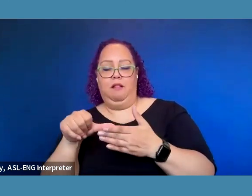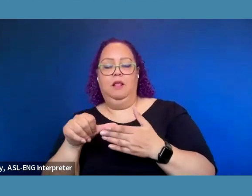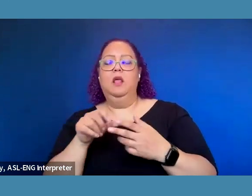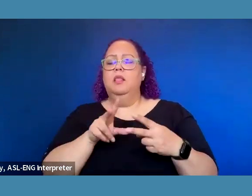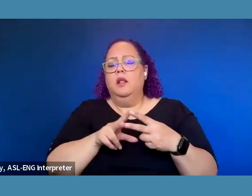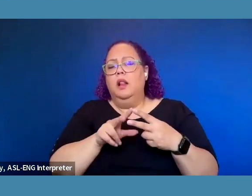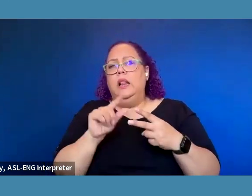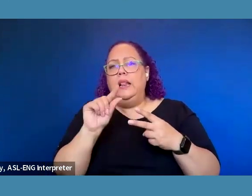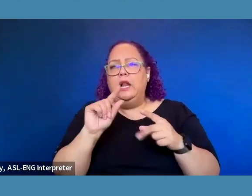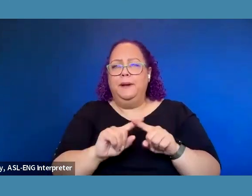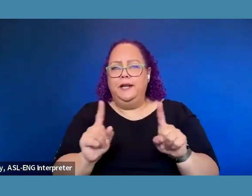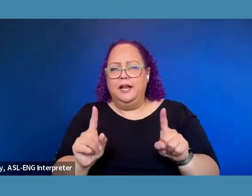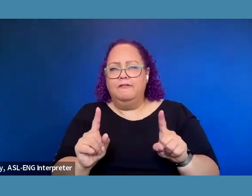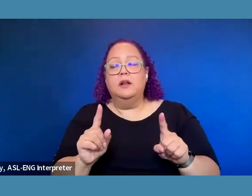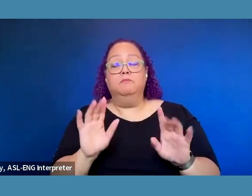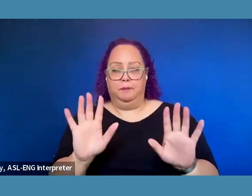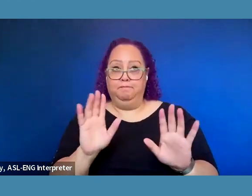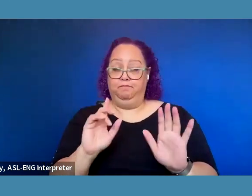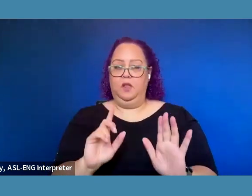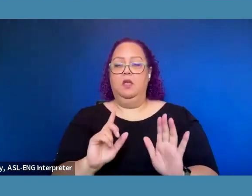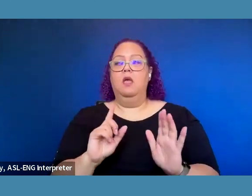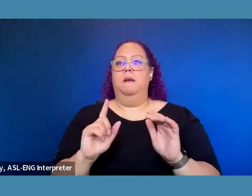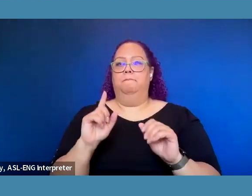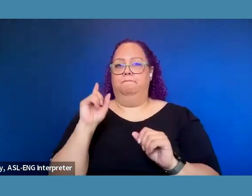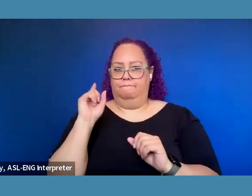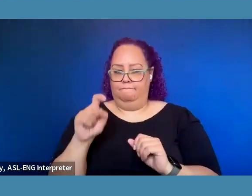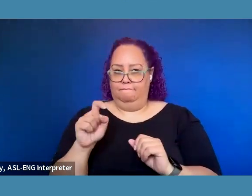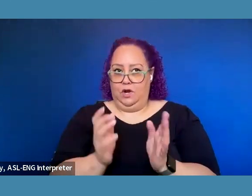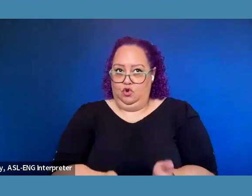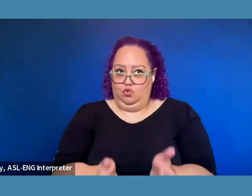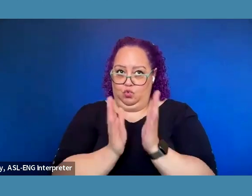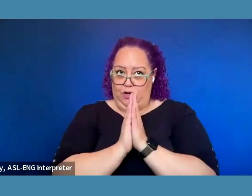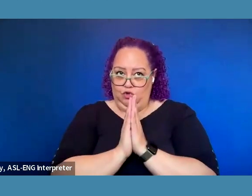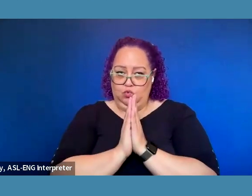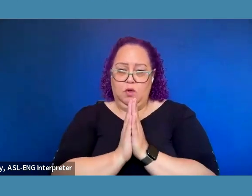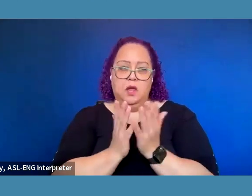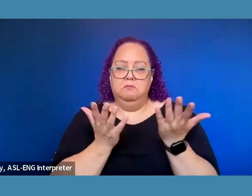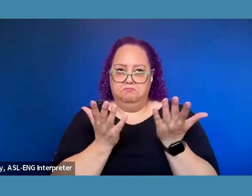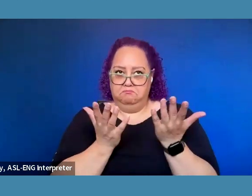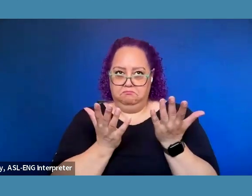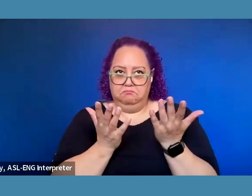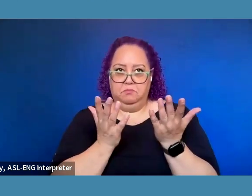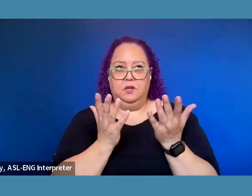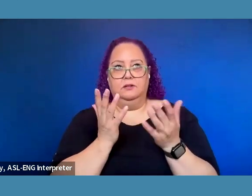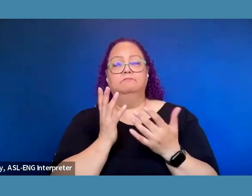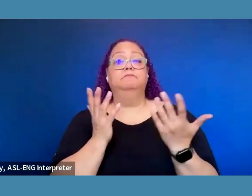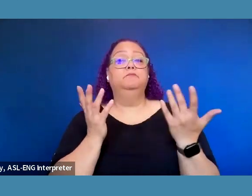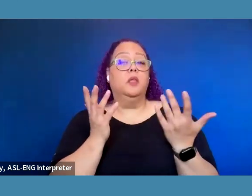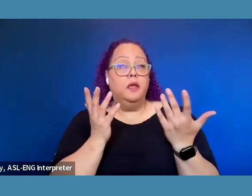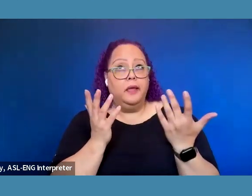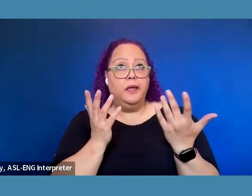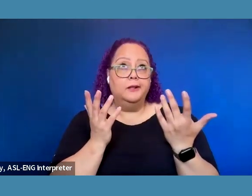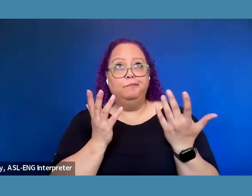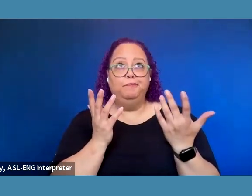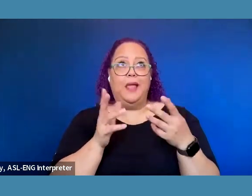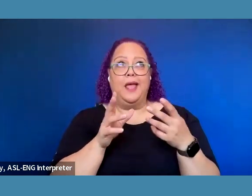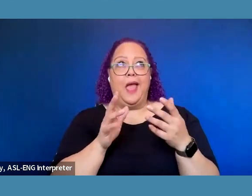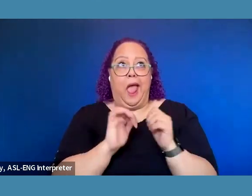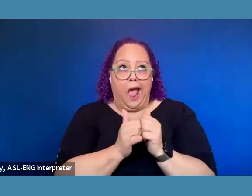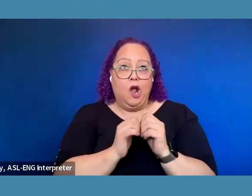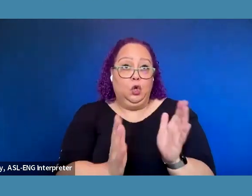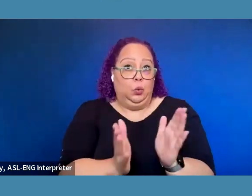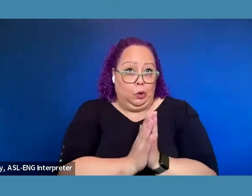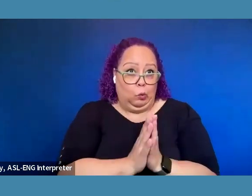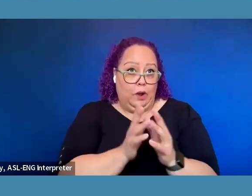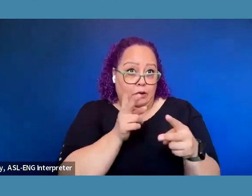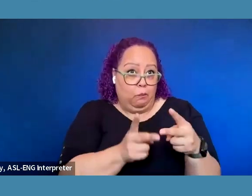but they have to be requested in very much the same way. But there are some extra considerations with